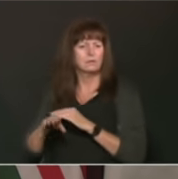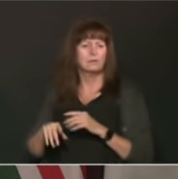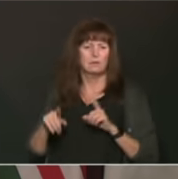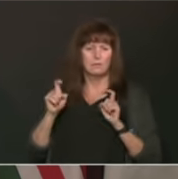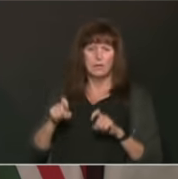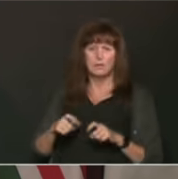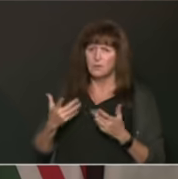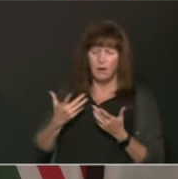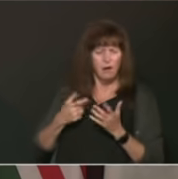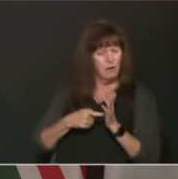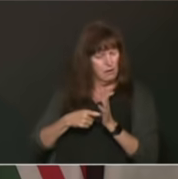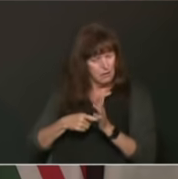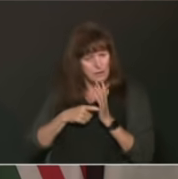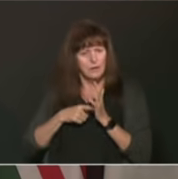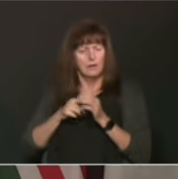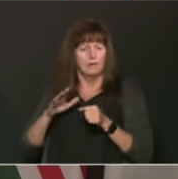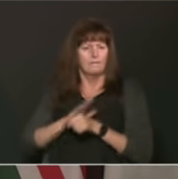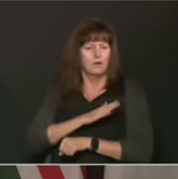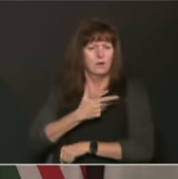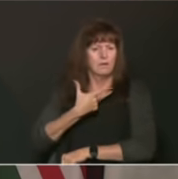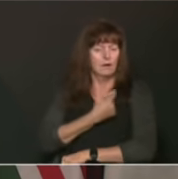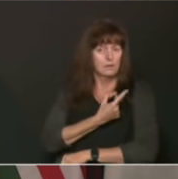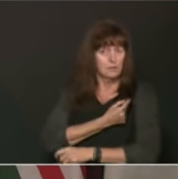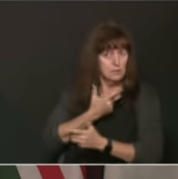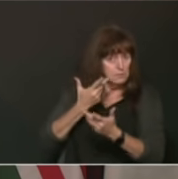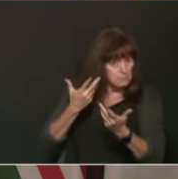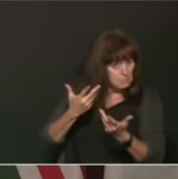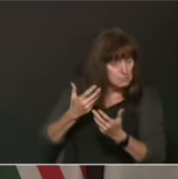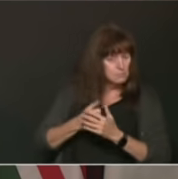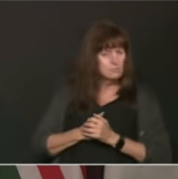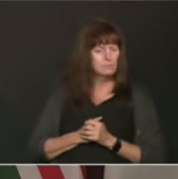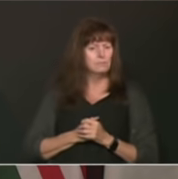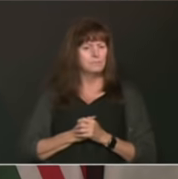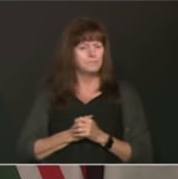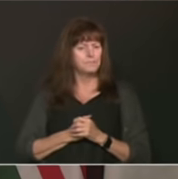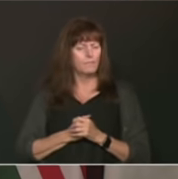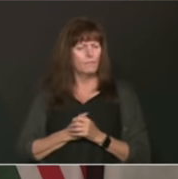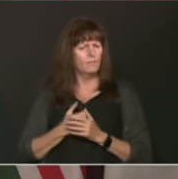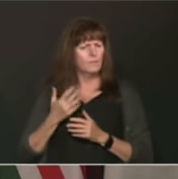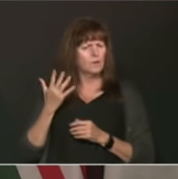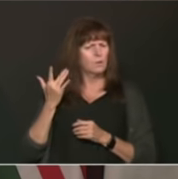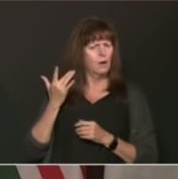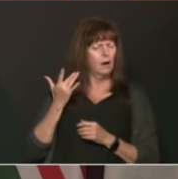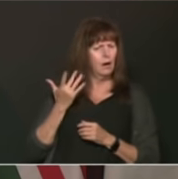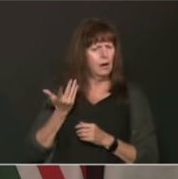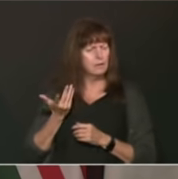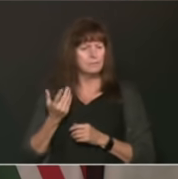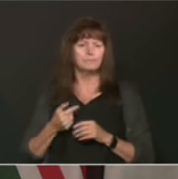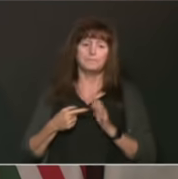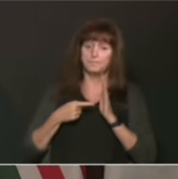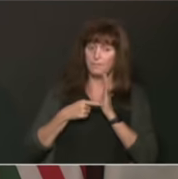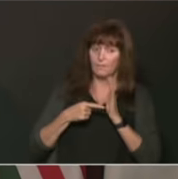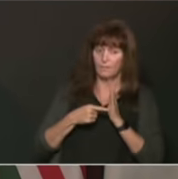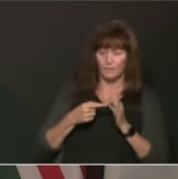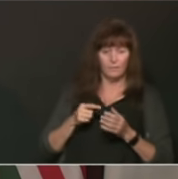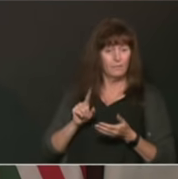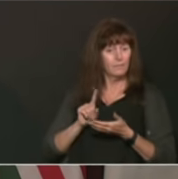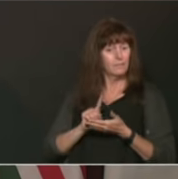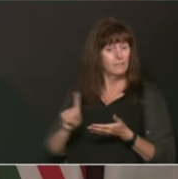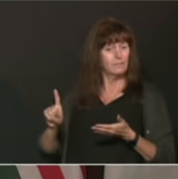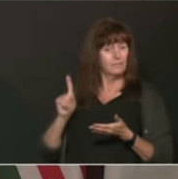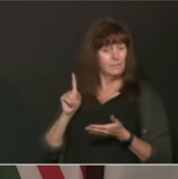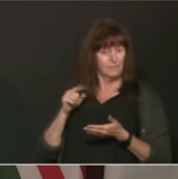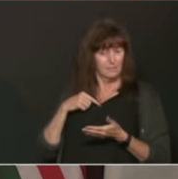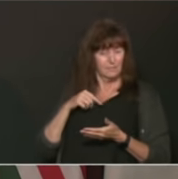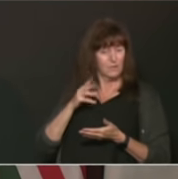in place. Why can we have, I was at a Jays game last week with 29,000 of my